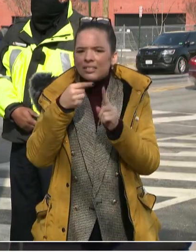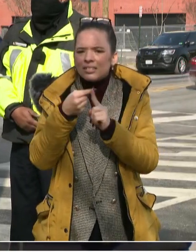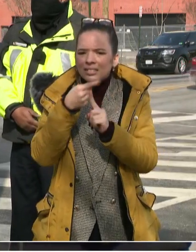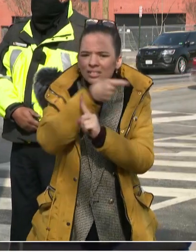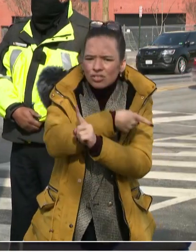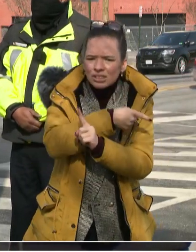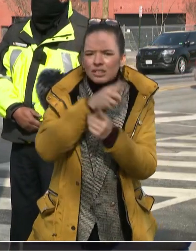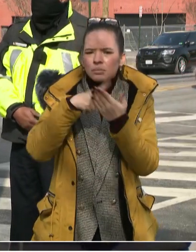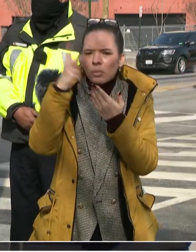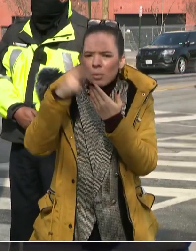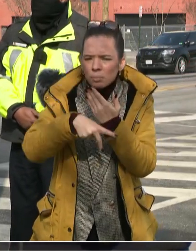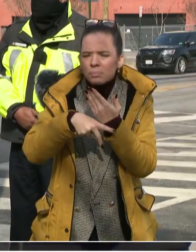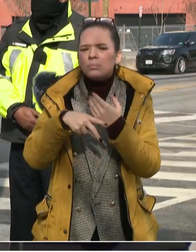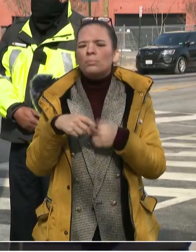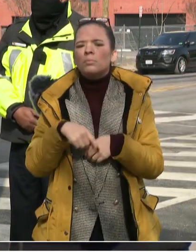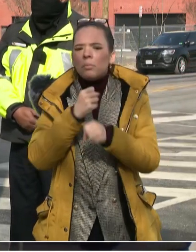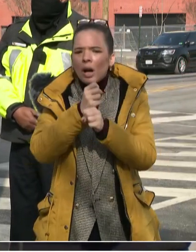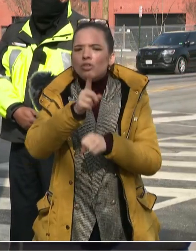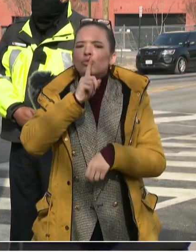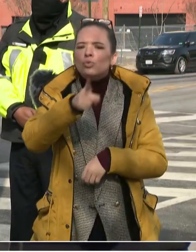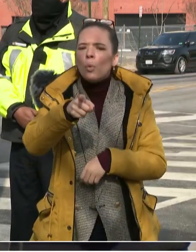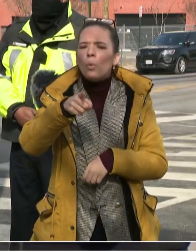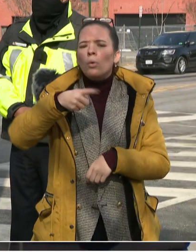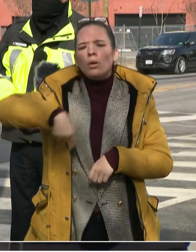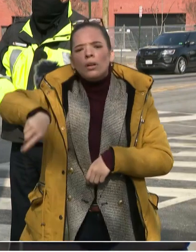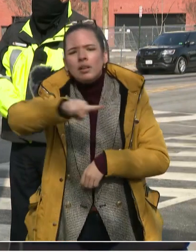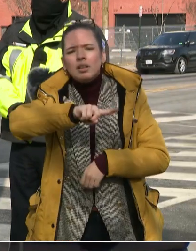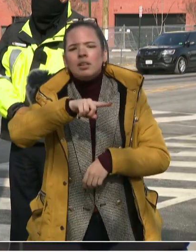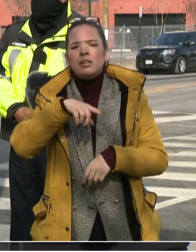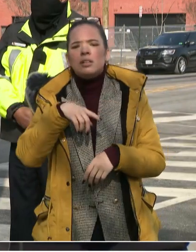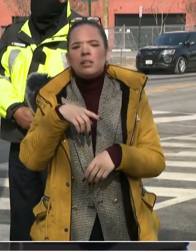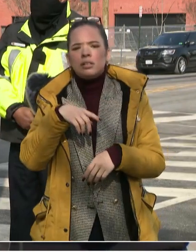sentencing agreements that don't include services and